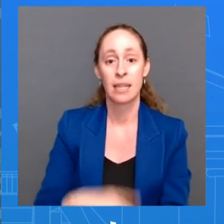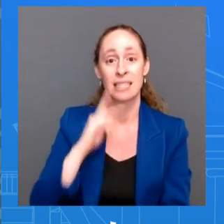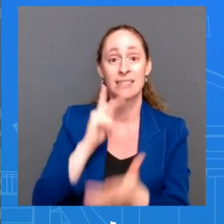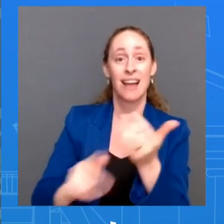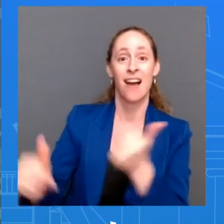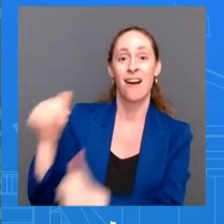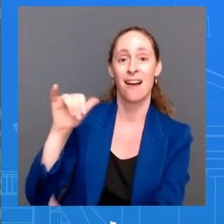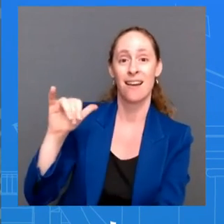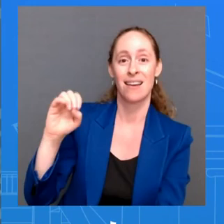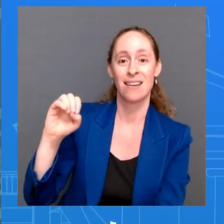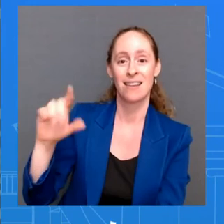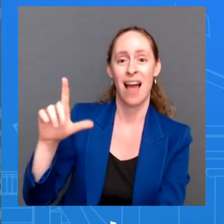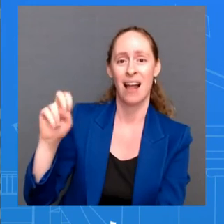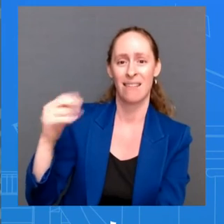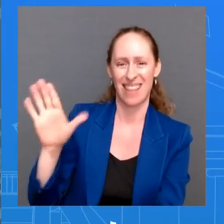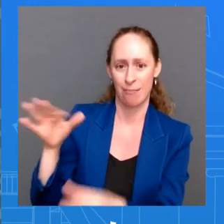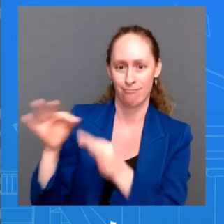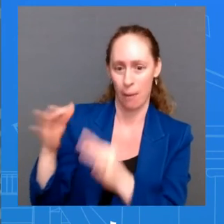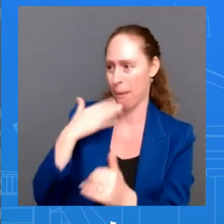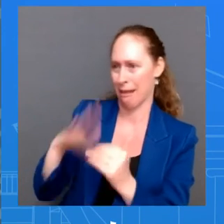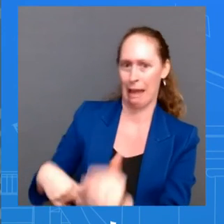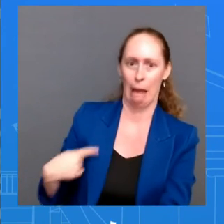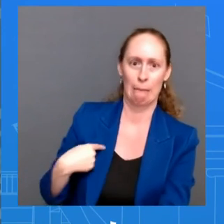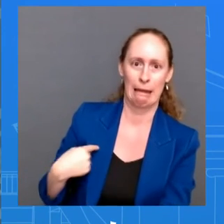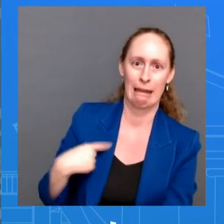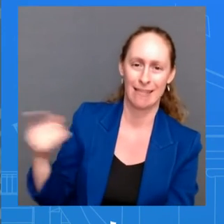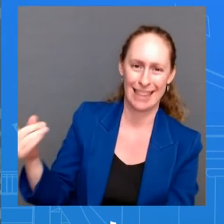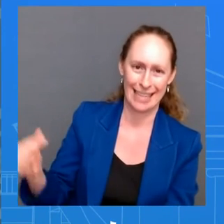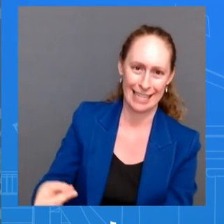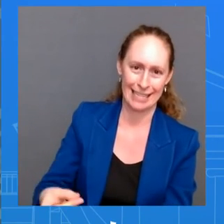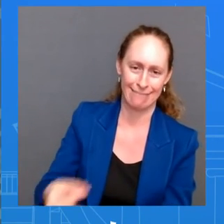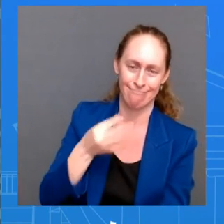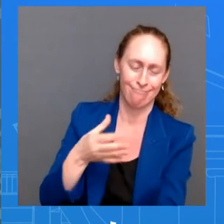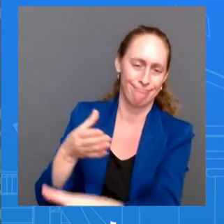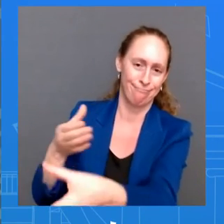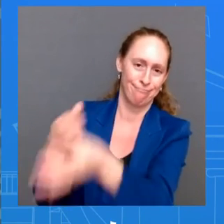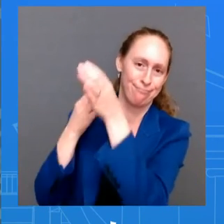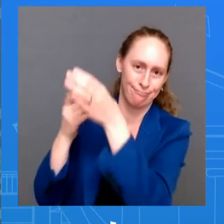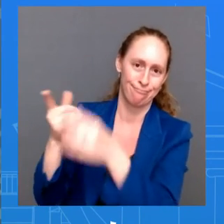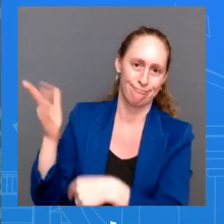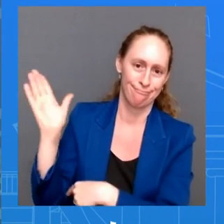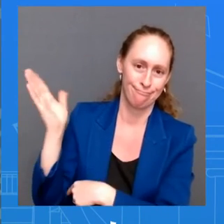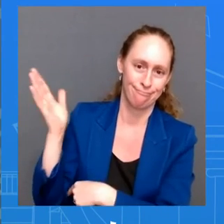economic expert and a very trusted voice on this. One of the things